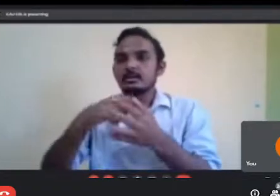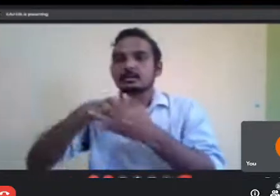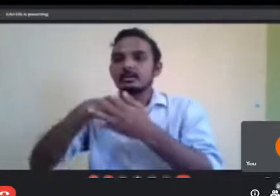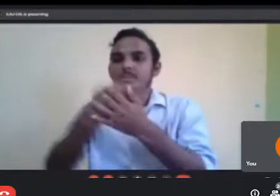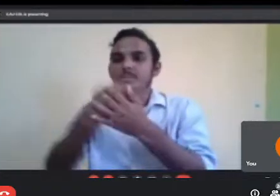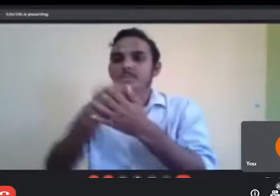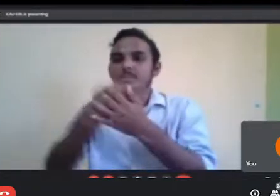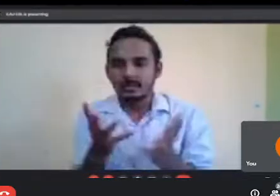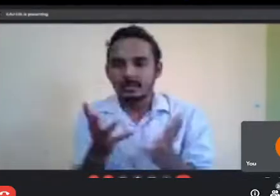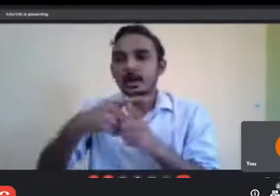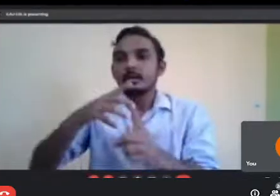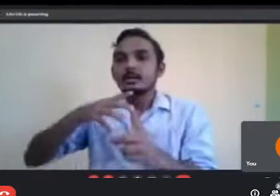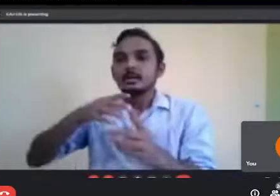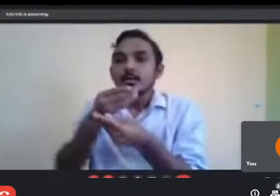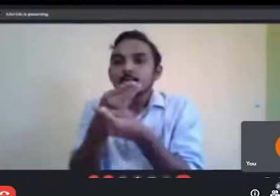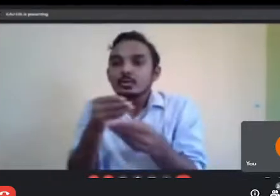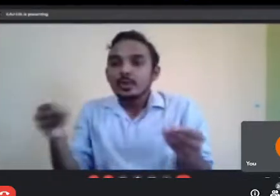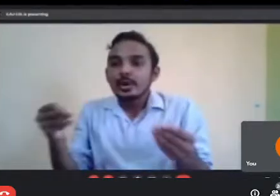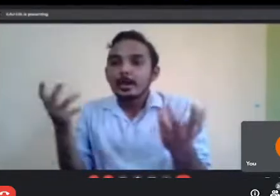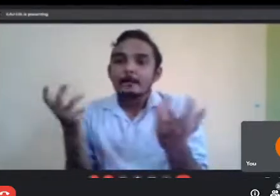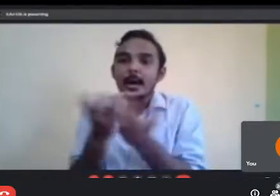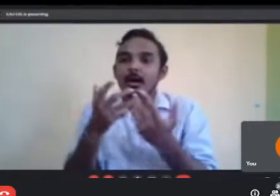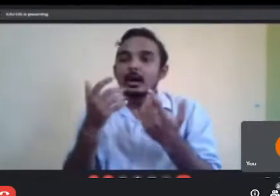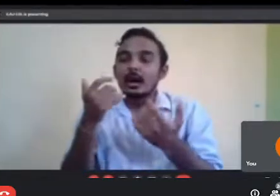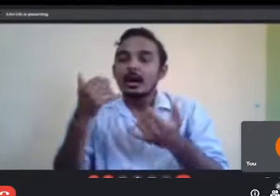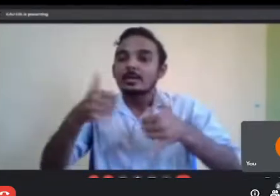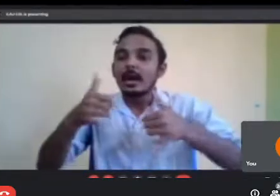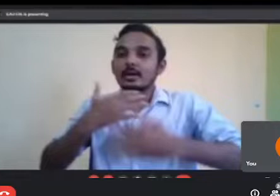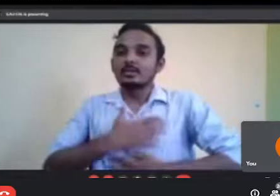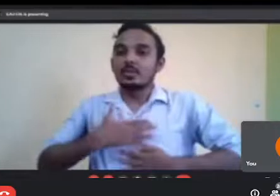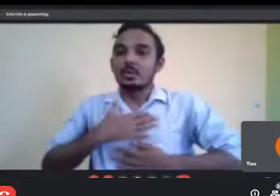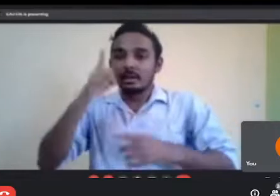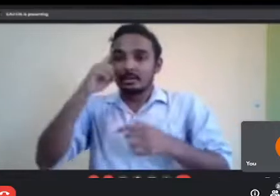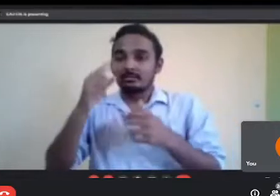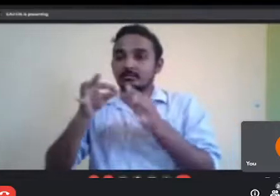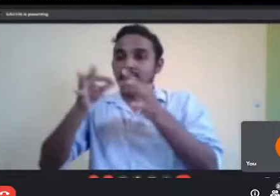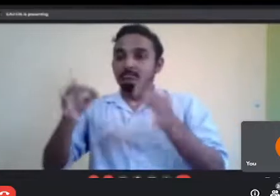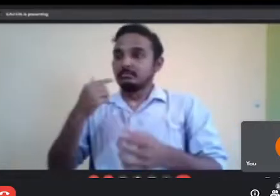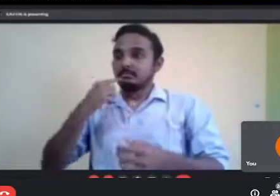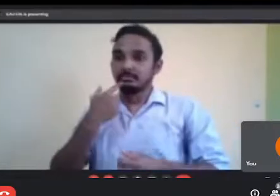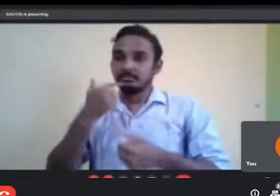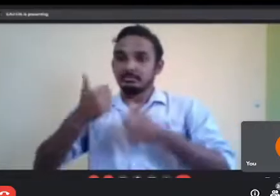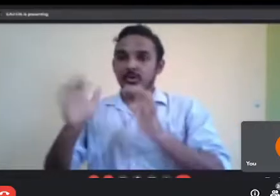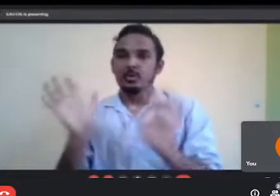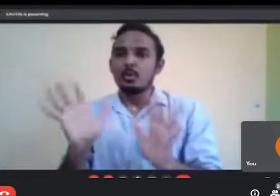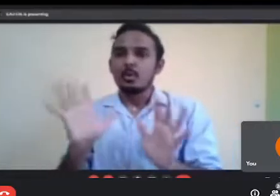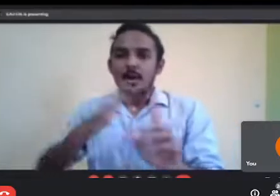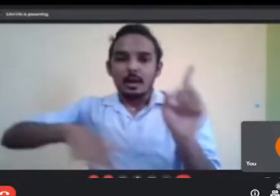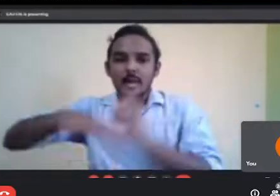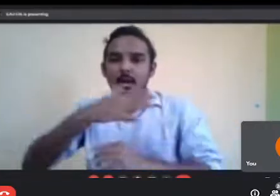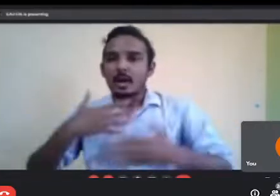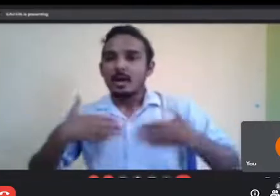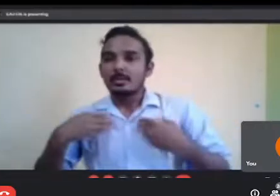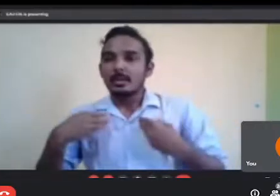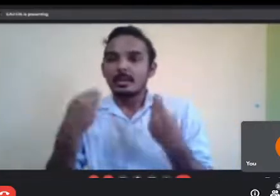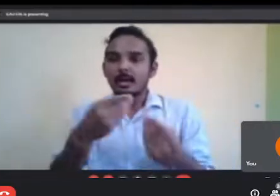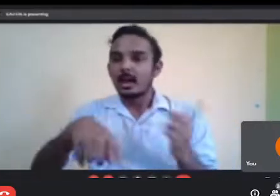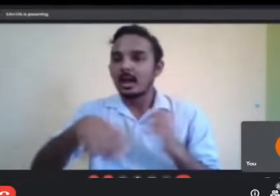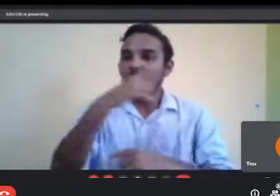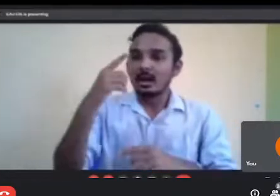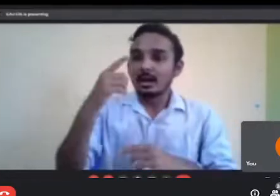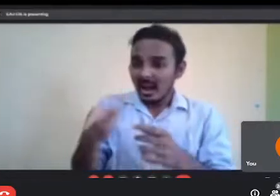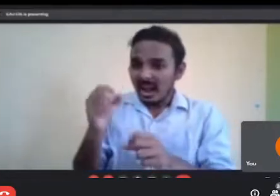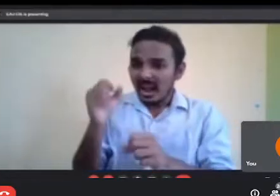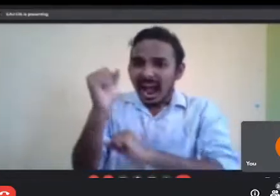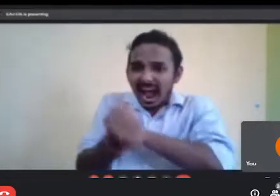working with the nature of how a deaf child learns, which is not just reading, writing, it's multimodal. They're